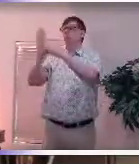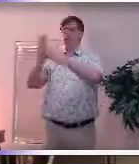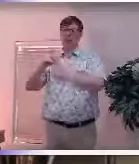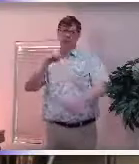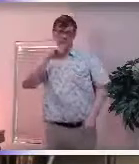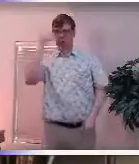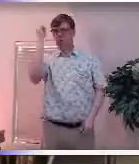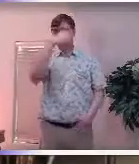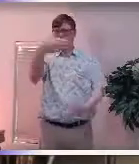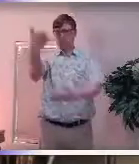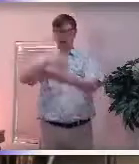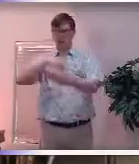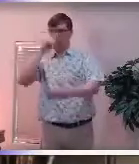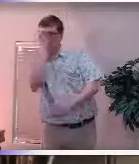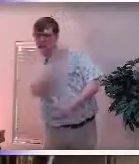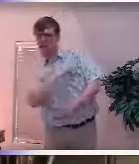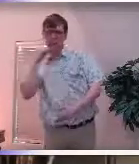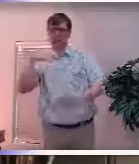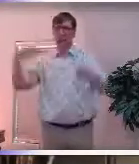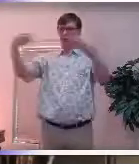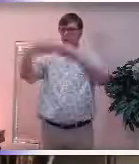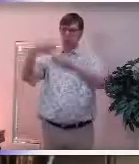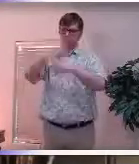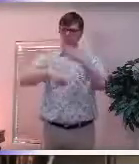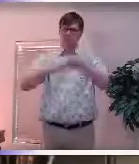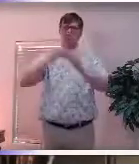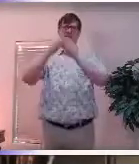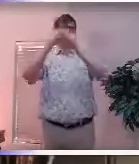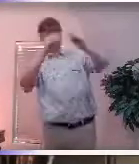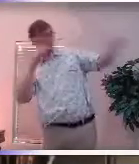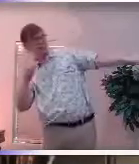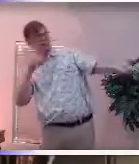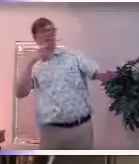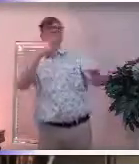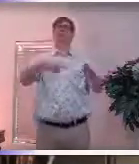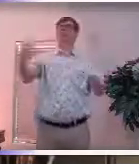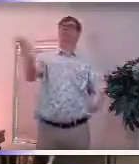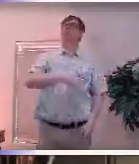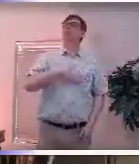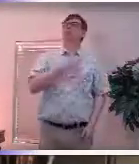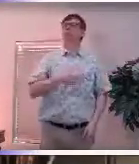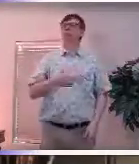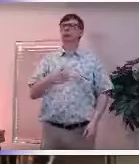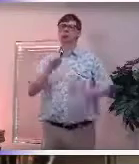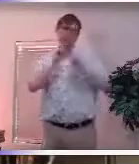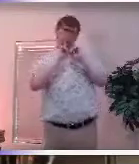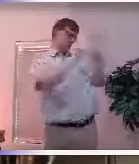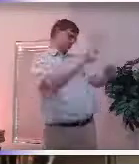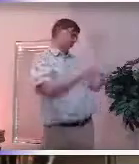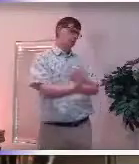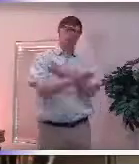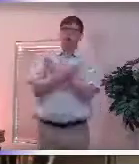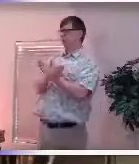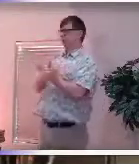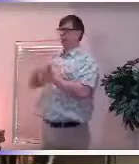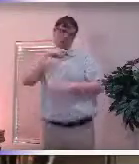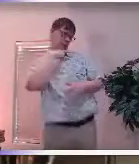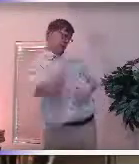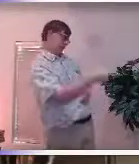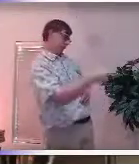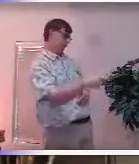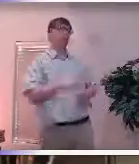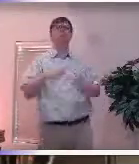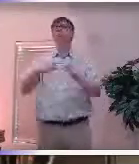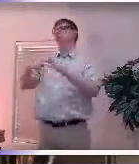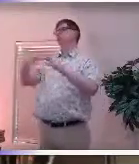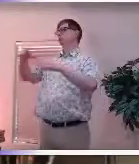the world, you know. They're an extension of us. So, we're talking about loving them today. So if you're here